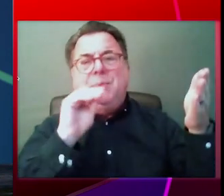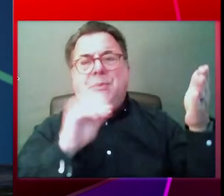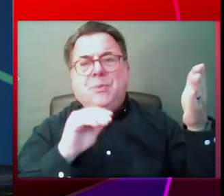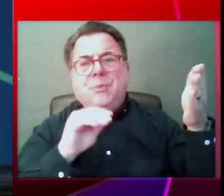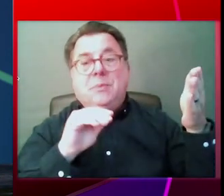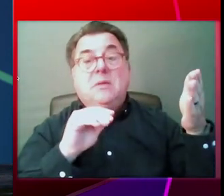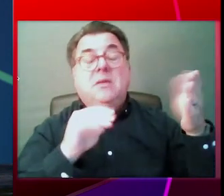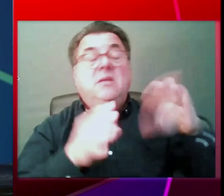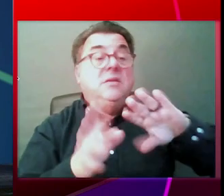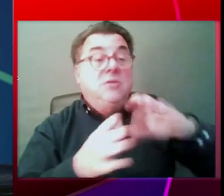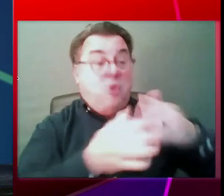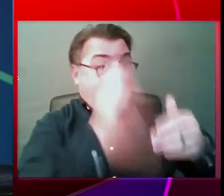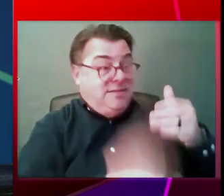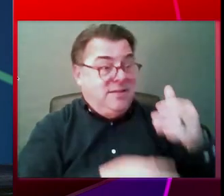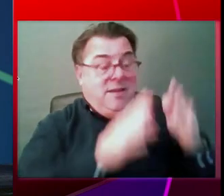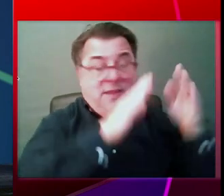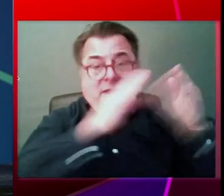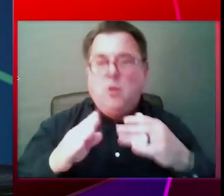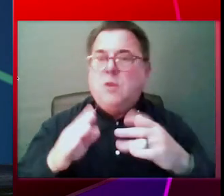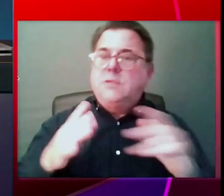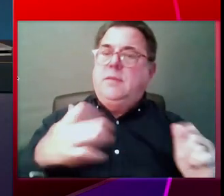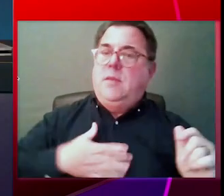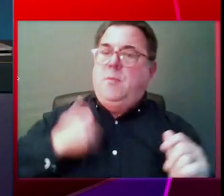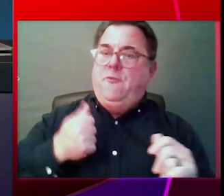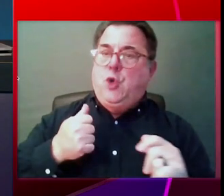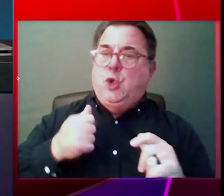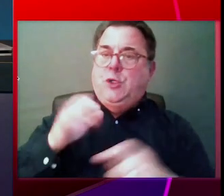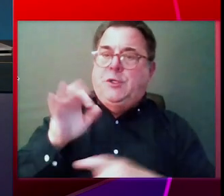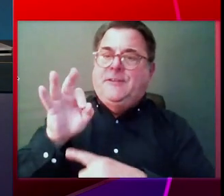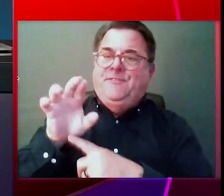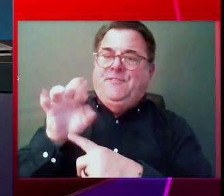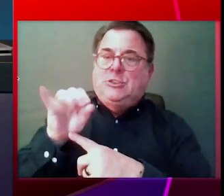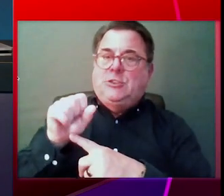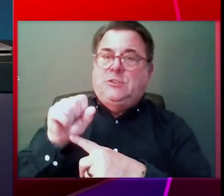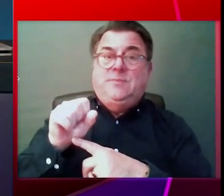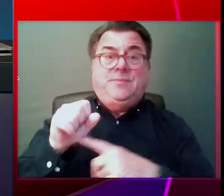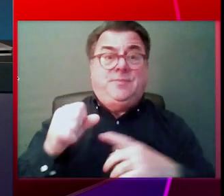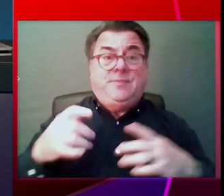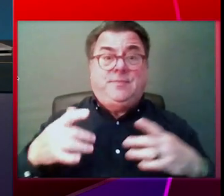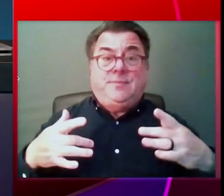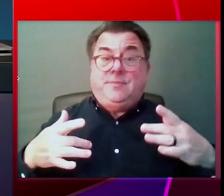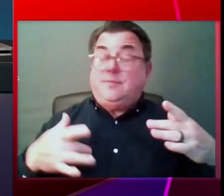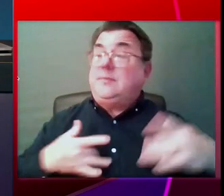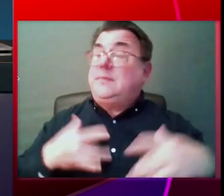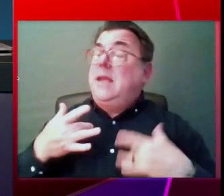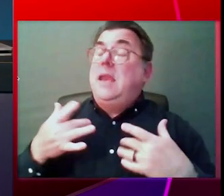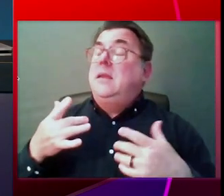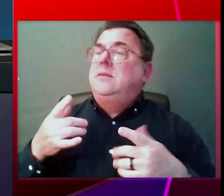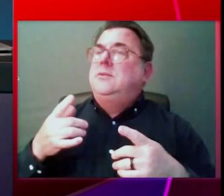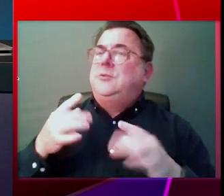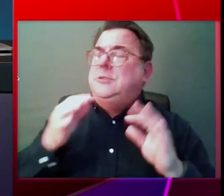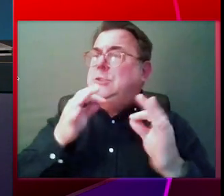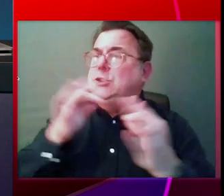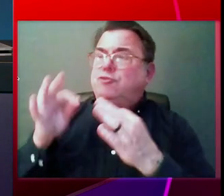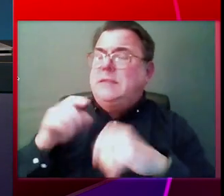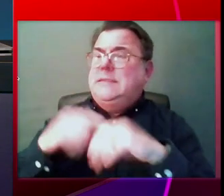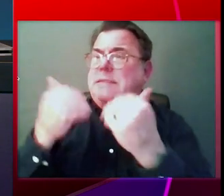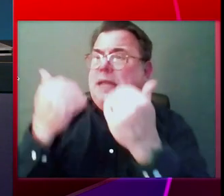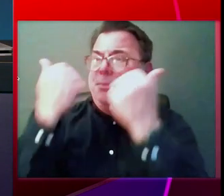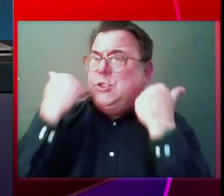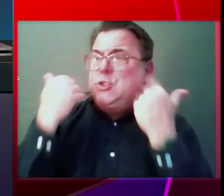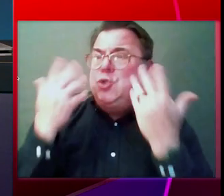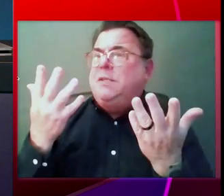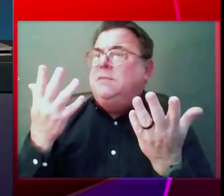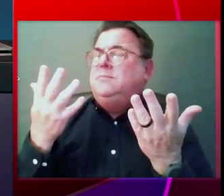build for their users. Arguably, it's not just exciting, it can be distracting, time consuming, take a completely different